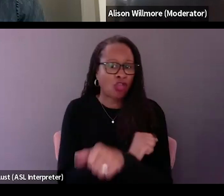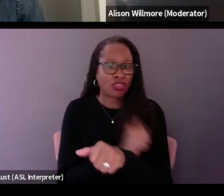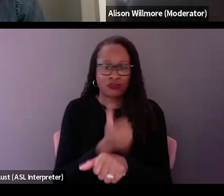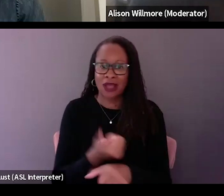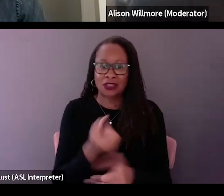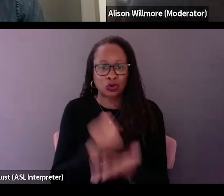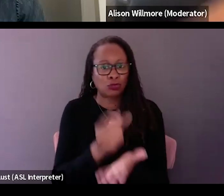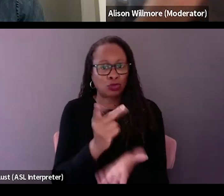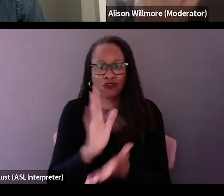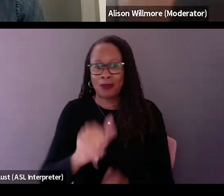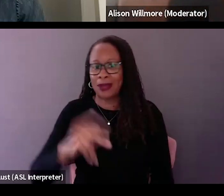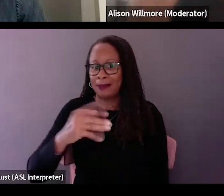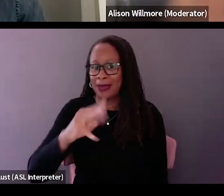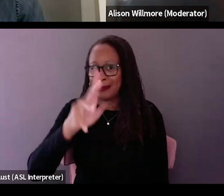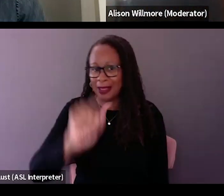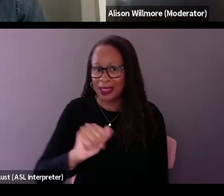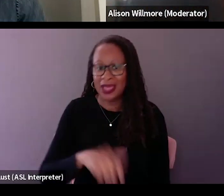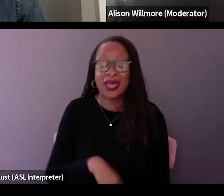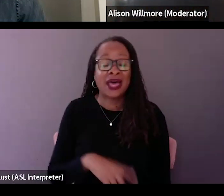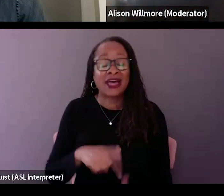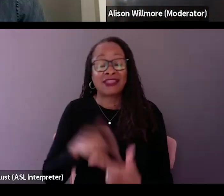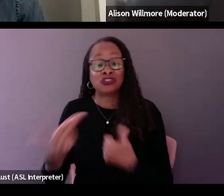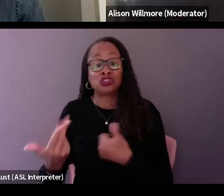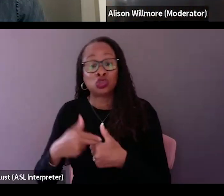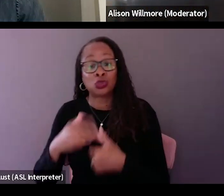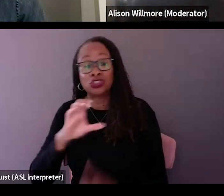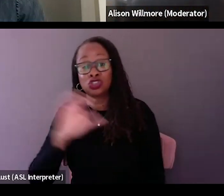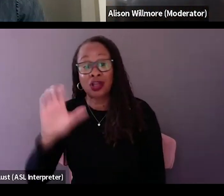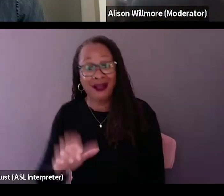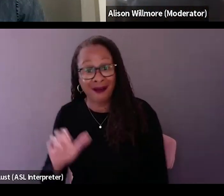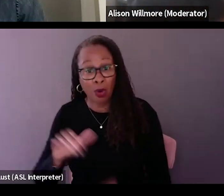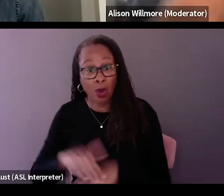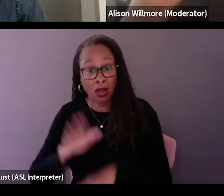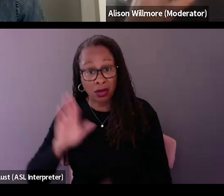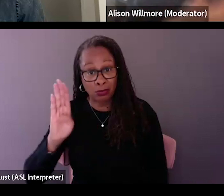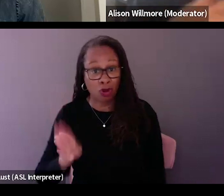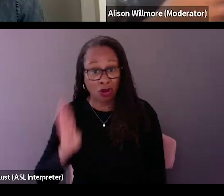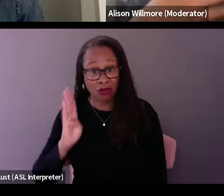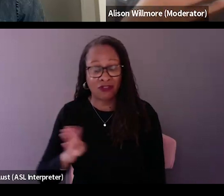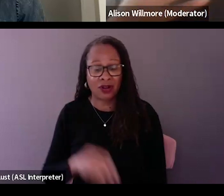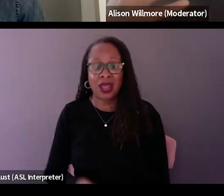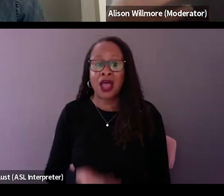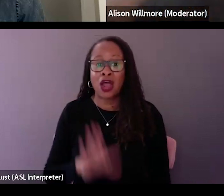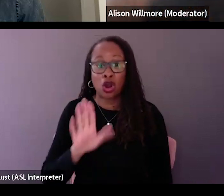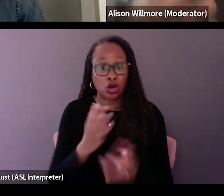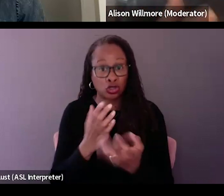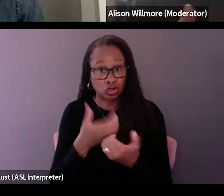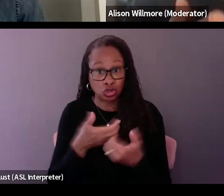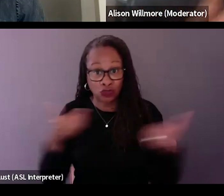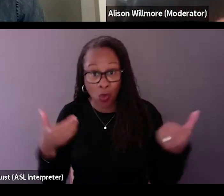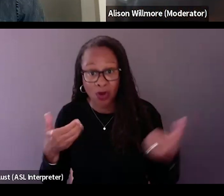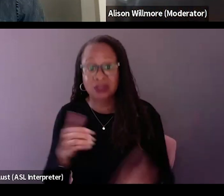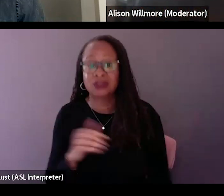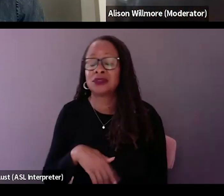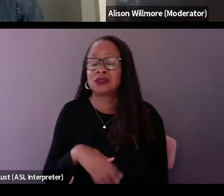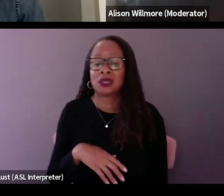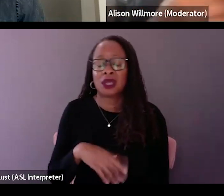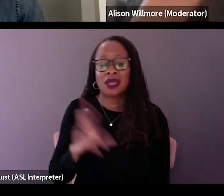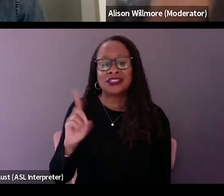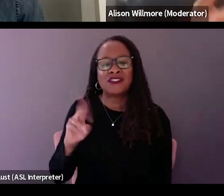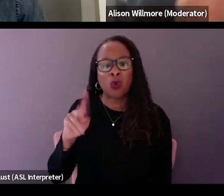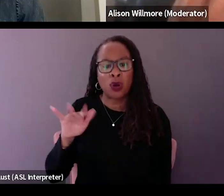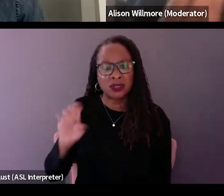Broadway. You have her divorce. What was it like to have all of those things suddenly going on,